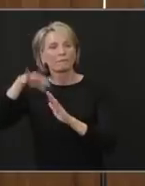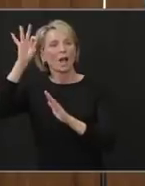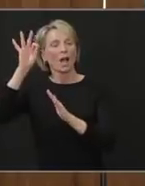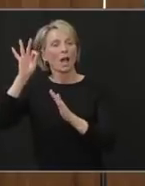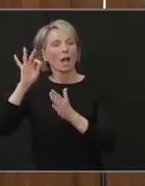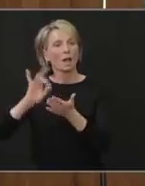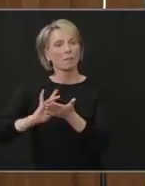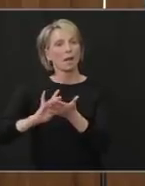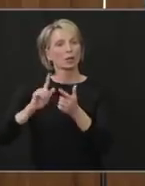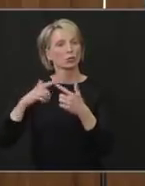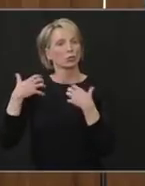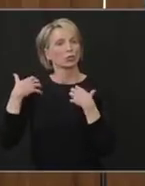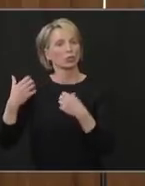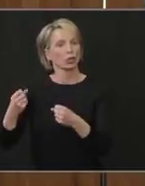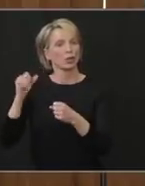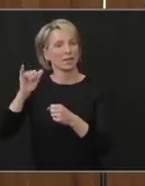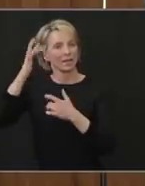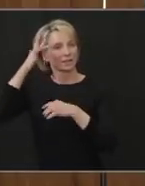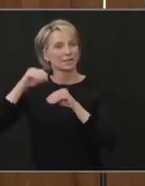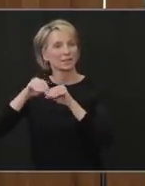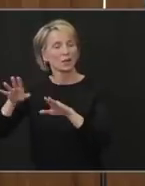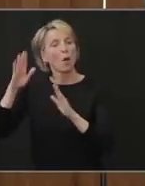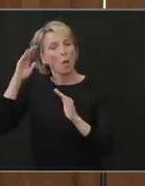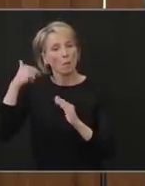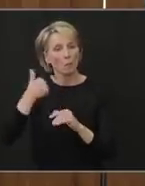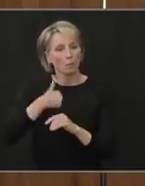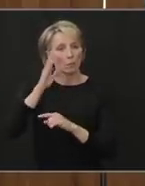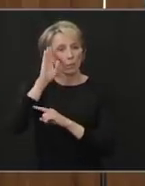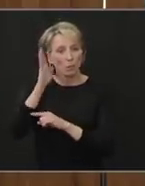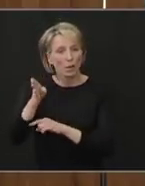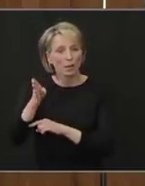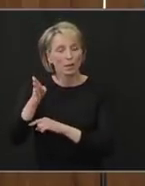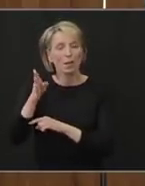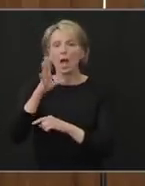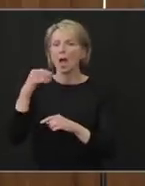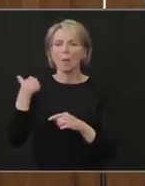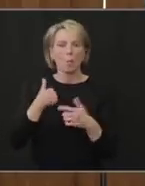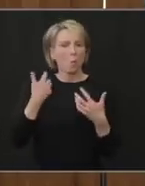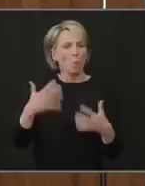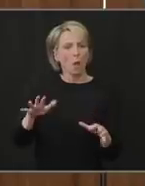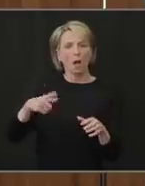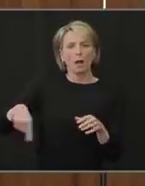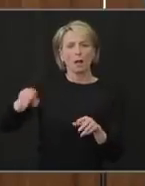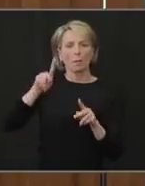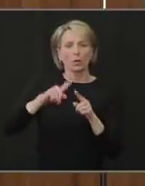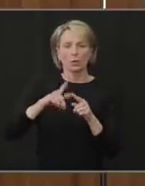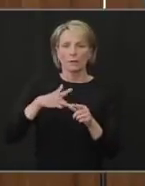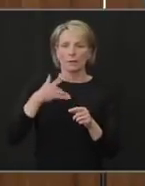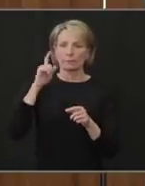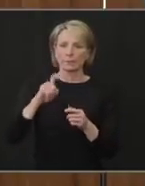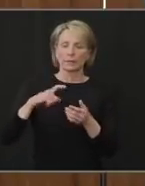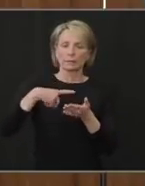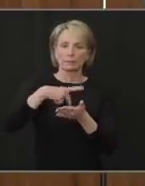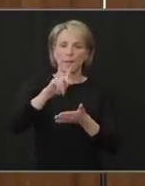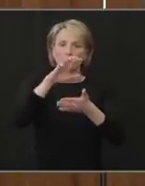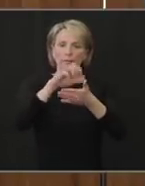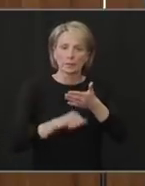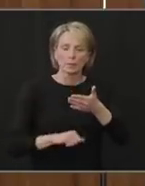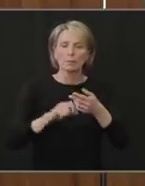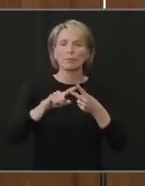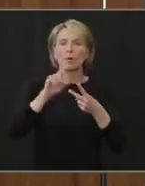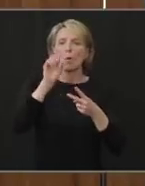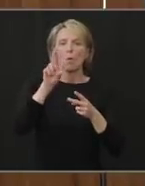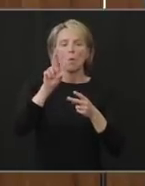new treatments, and people should not be required to pay the deductibles or other out-of-pocket